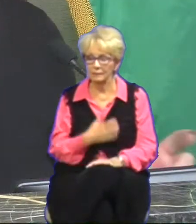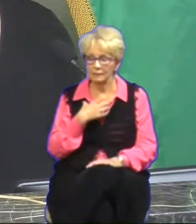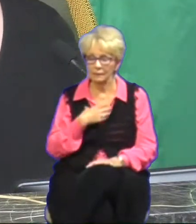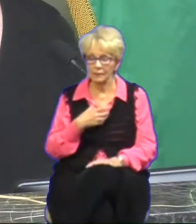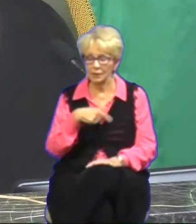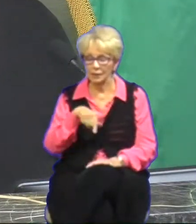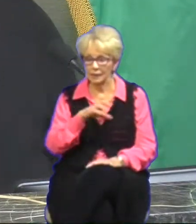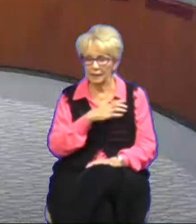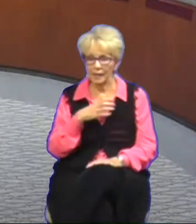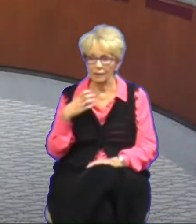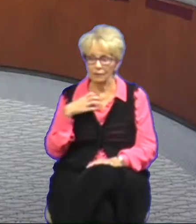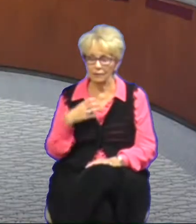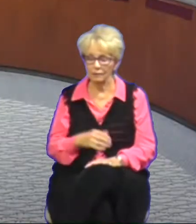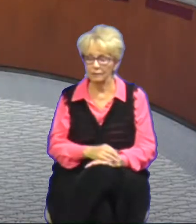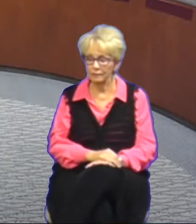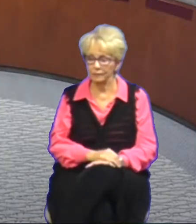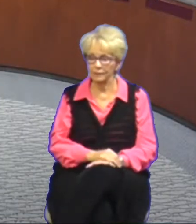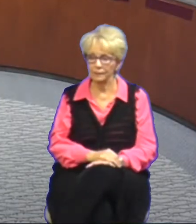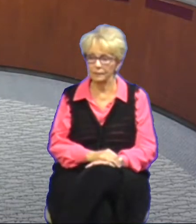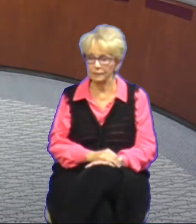council?